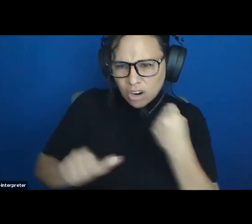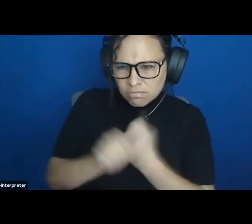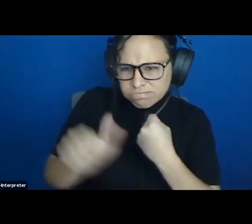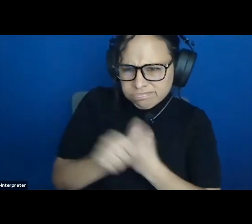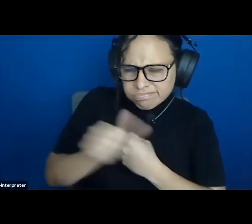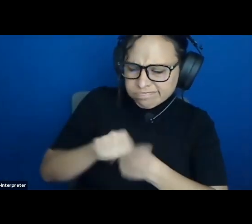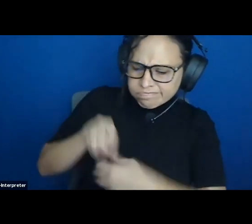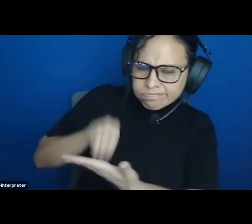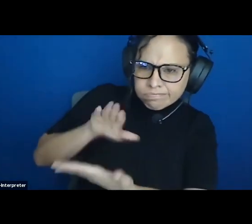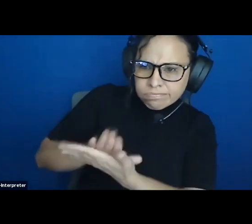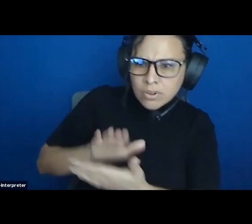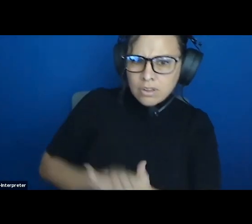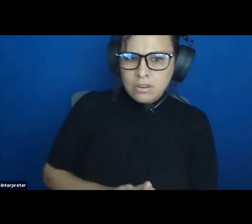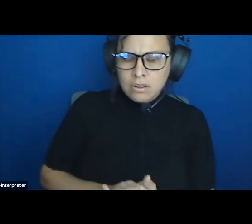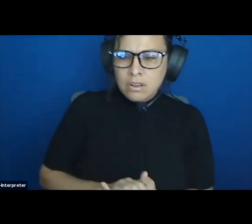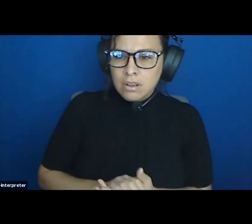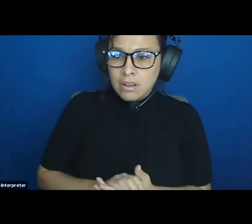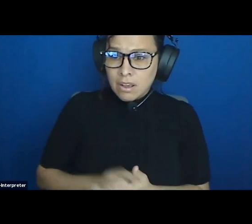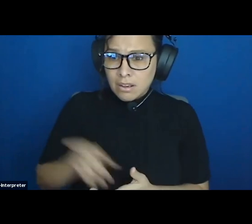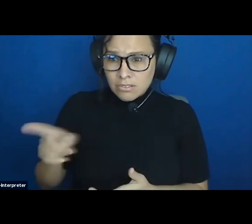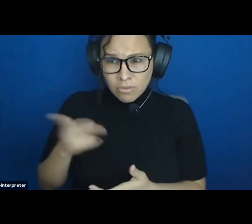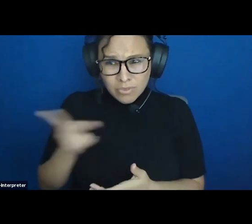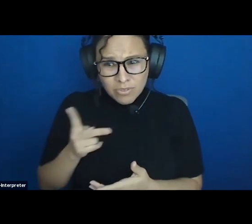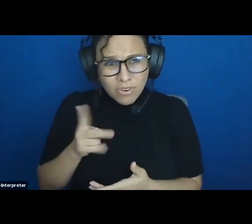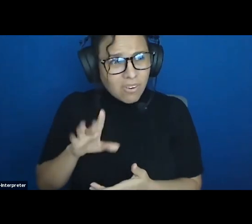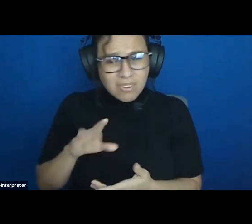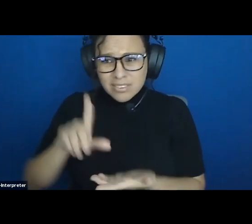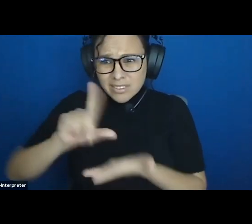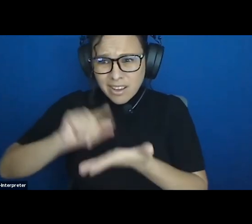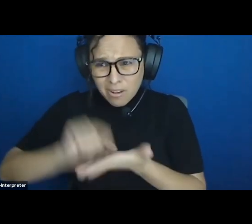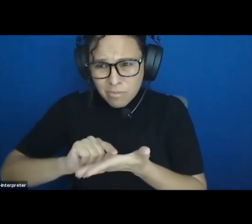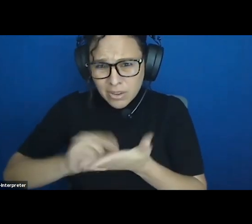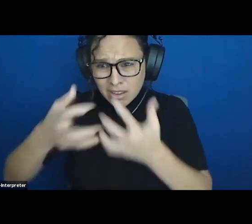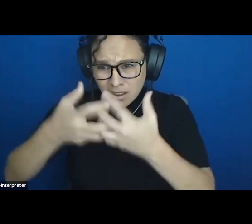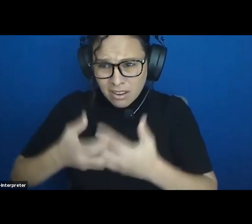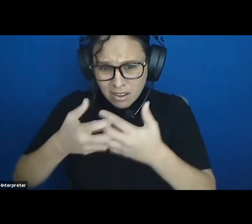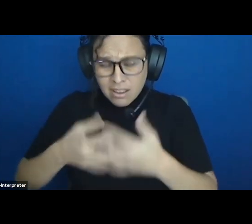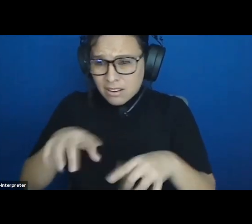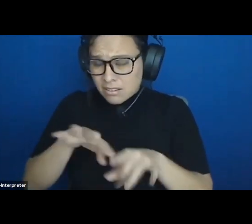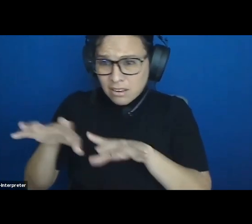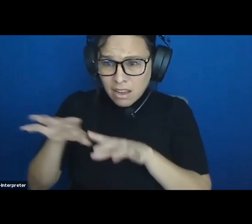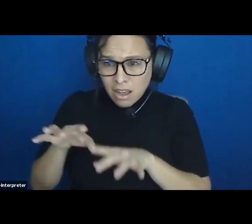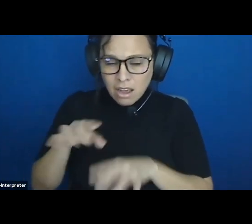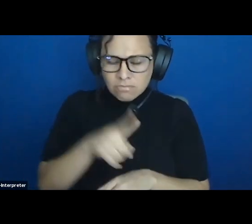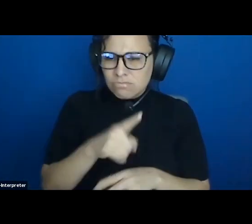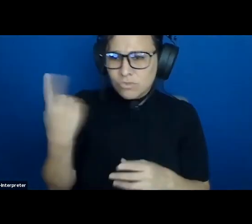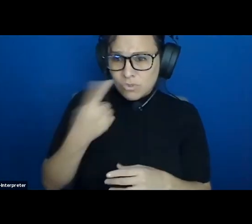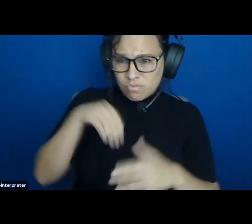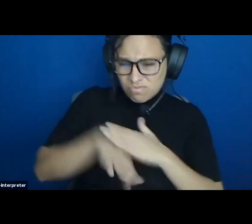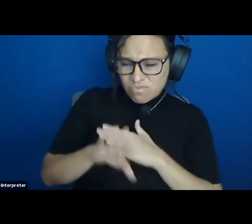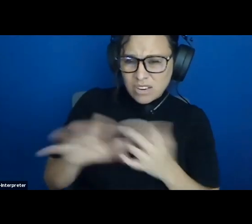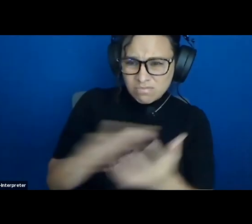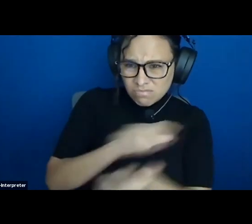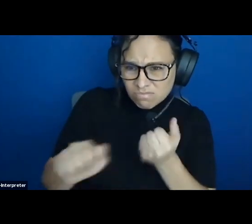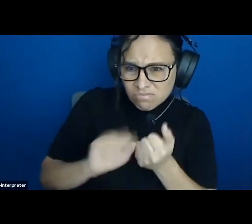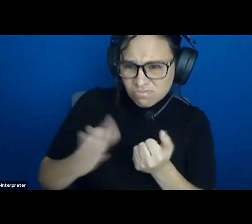small printing presses that they used to print El Corno were raided to sabotage the publishing. Among other things,